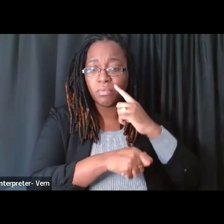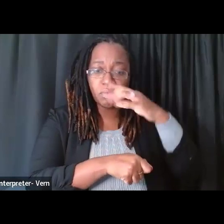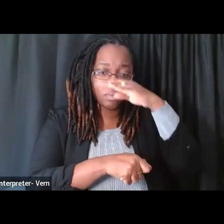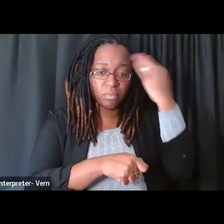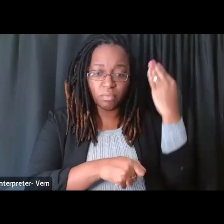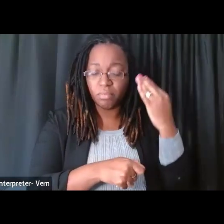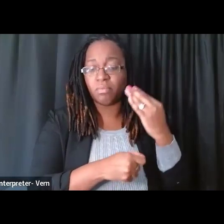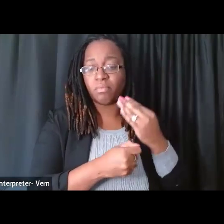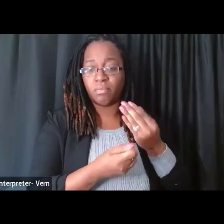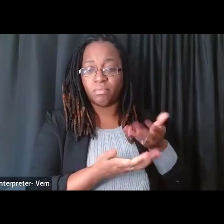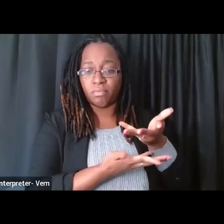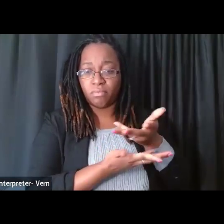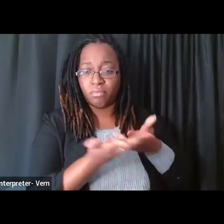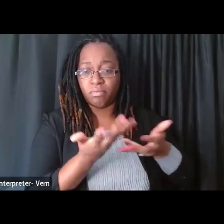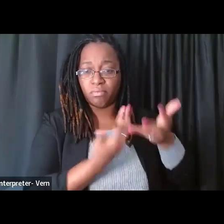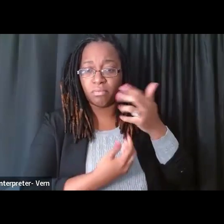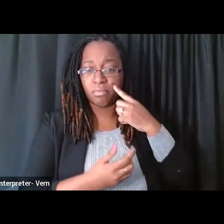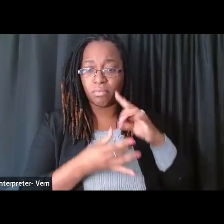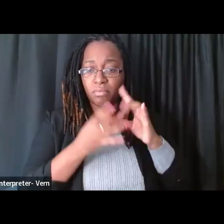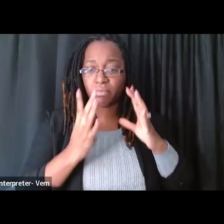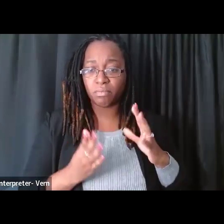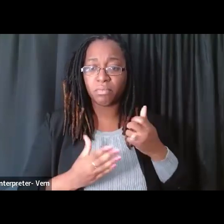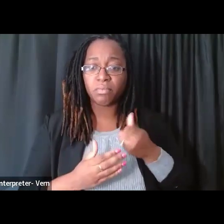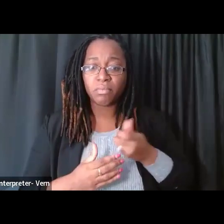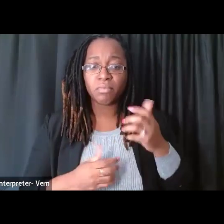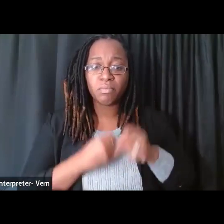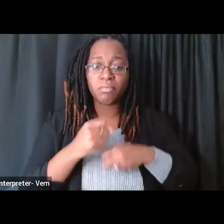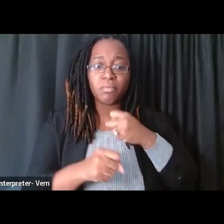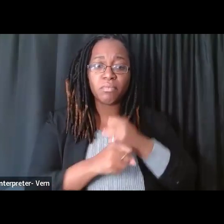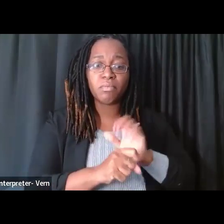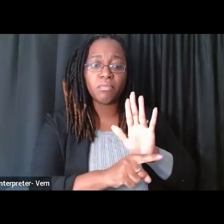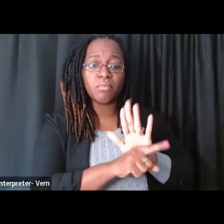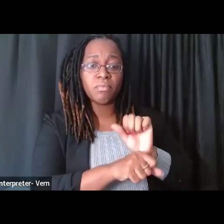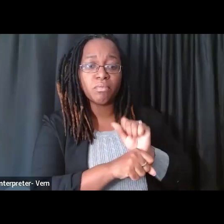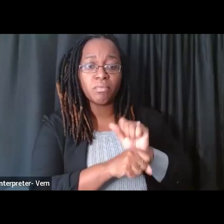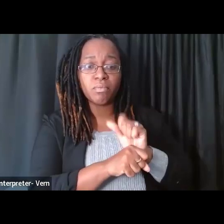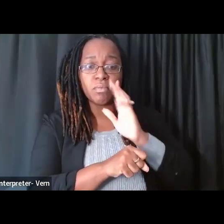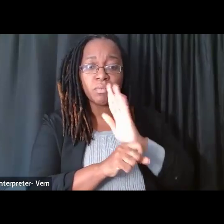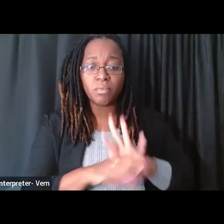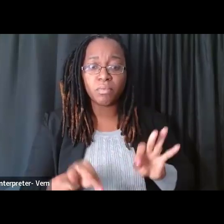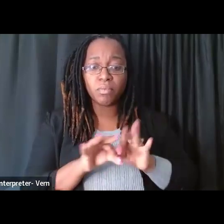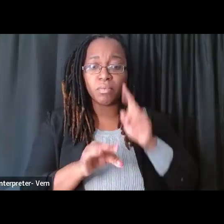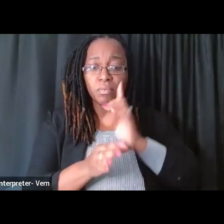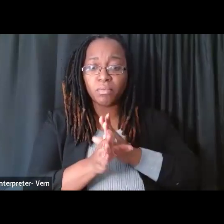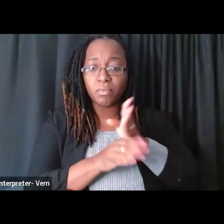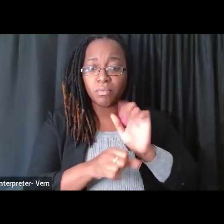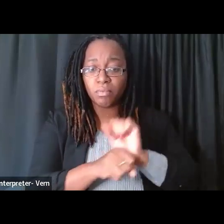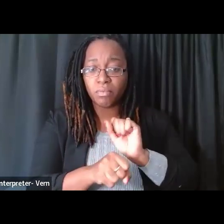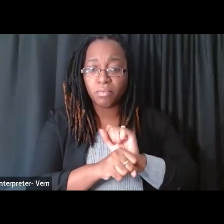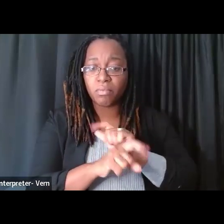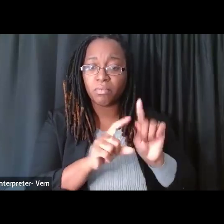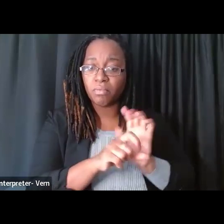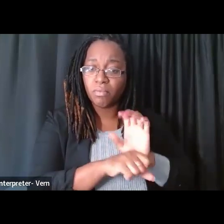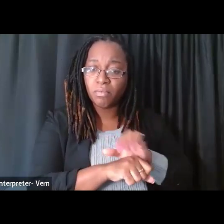in 2020, there is more awareness of the importance of identity in shaping intimate stories. But when I began, the need